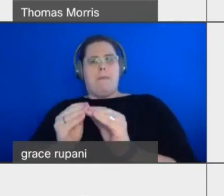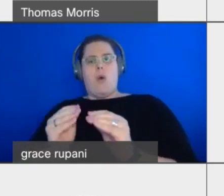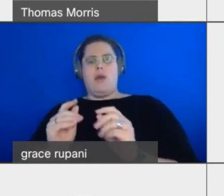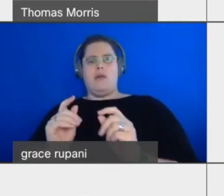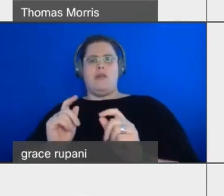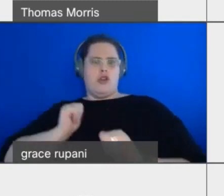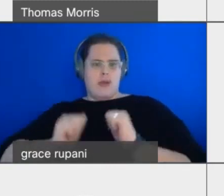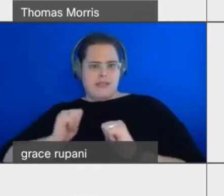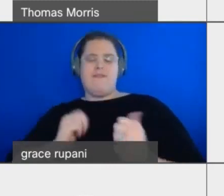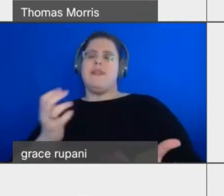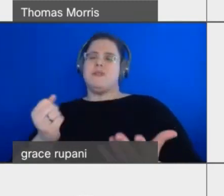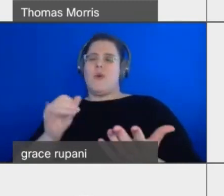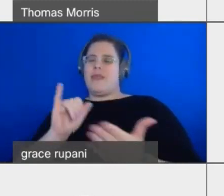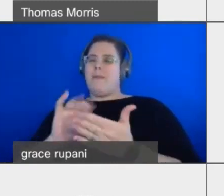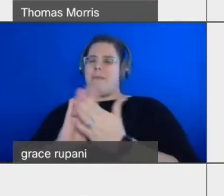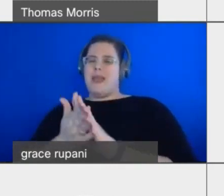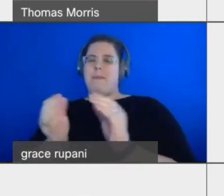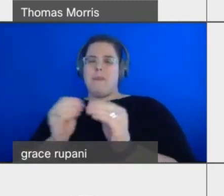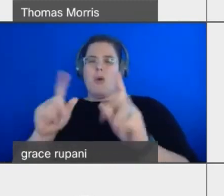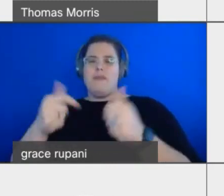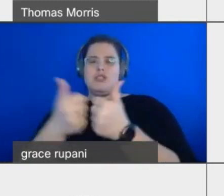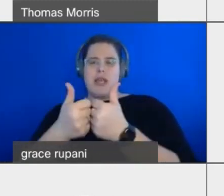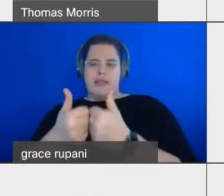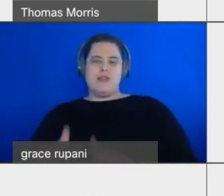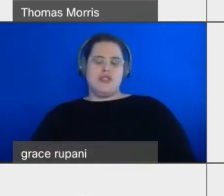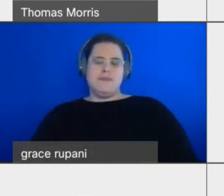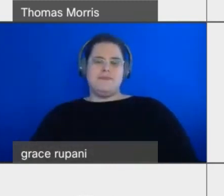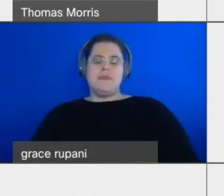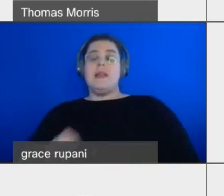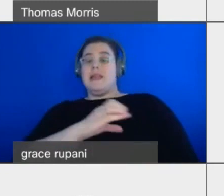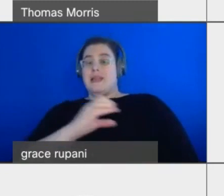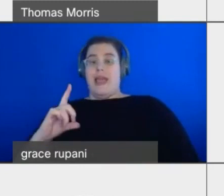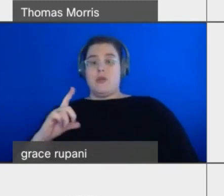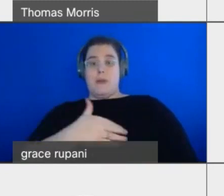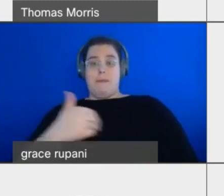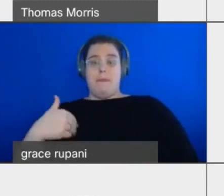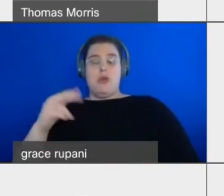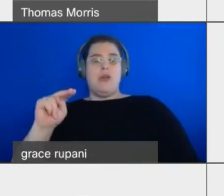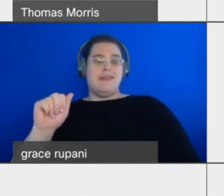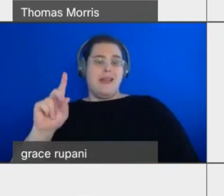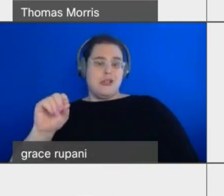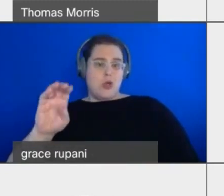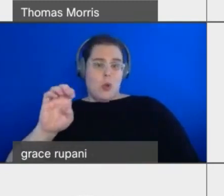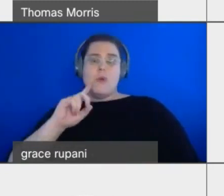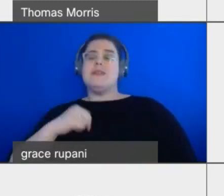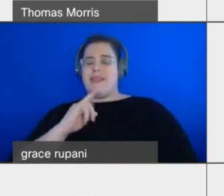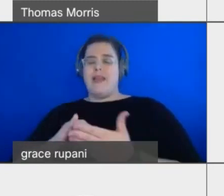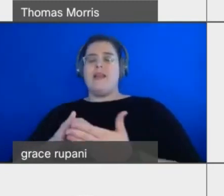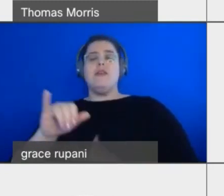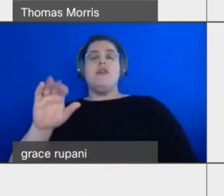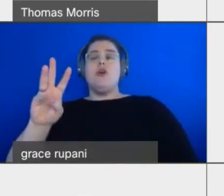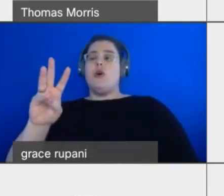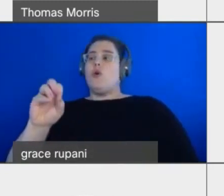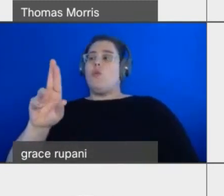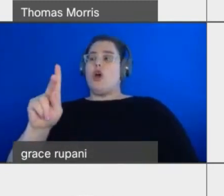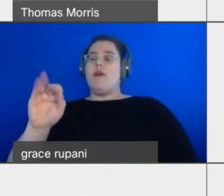quite frankly. And Council Member Nadeau said that they will be addressing that more on the workforce committee.